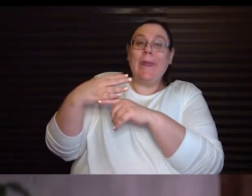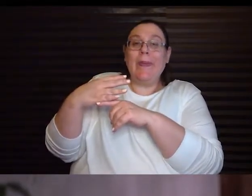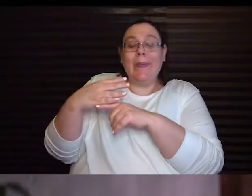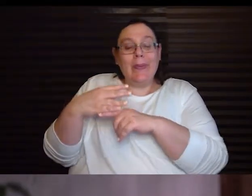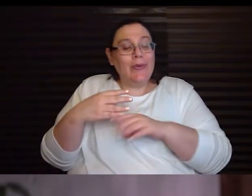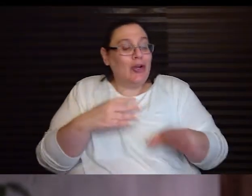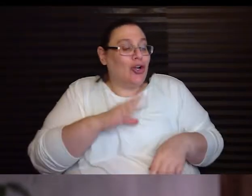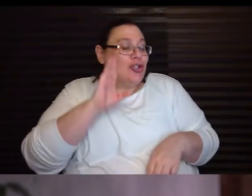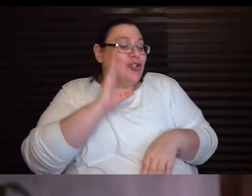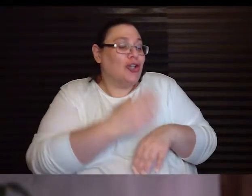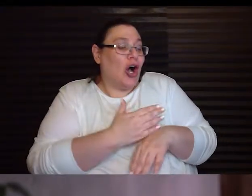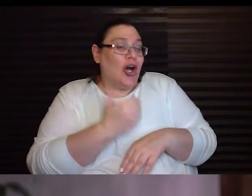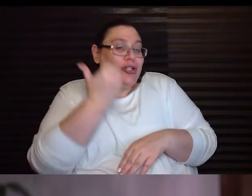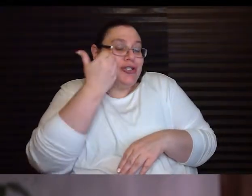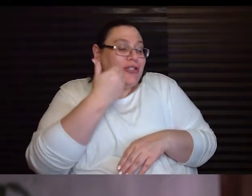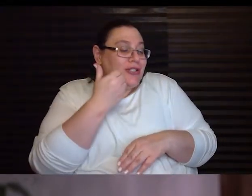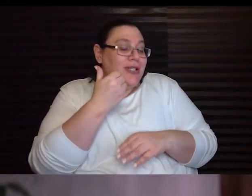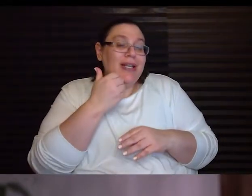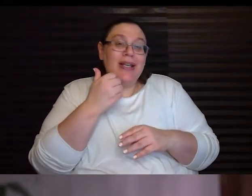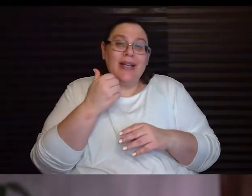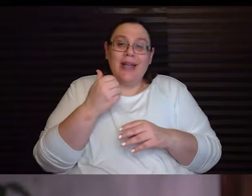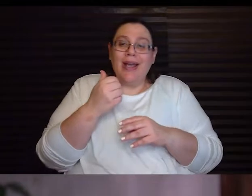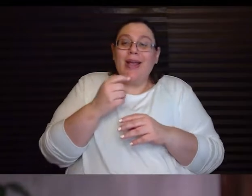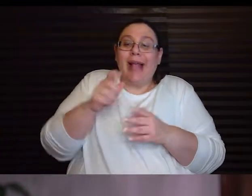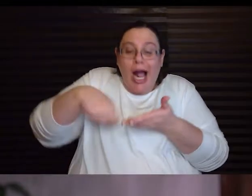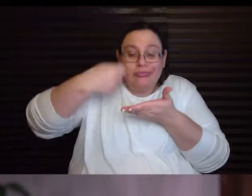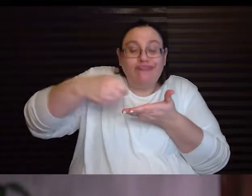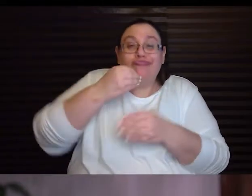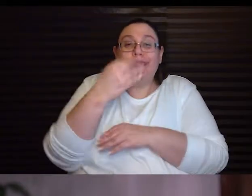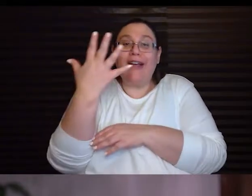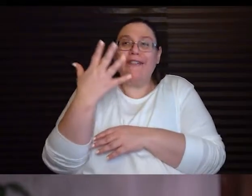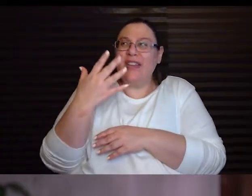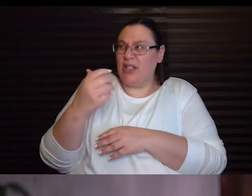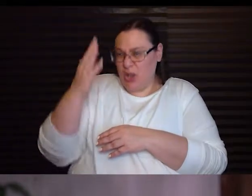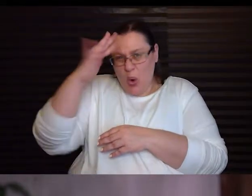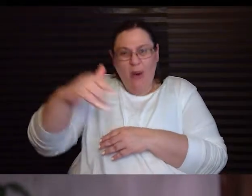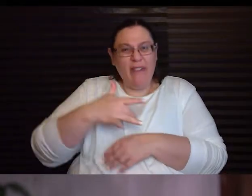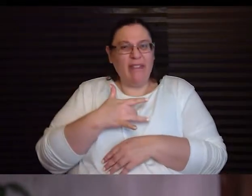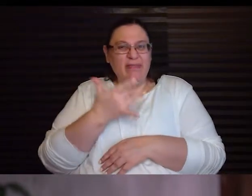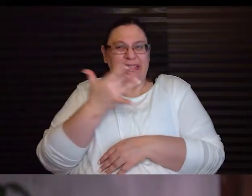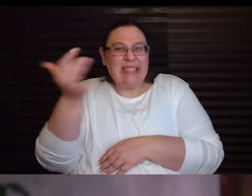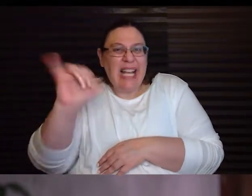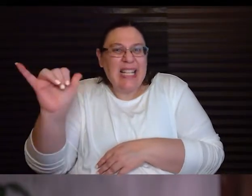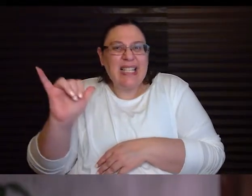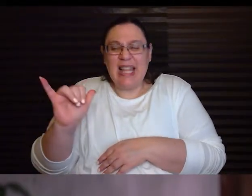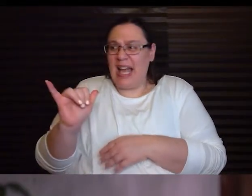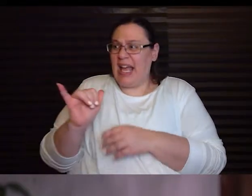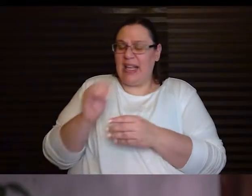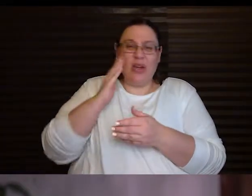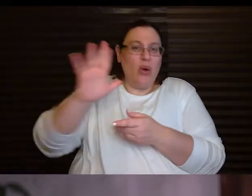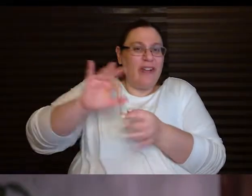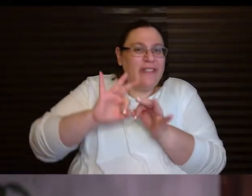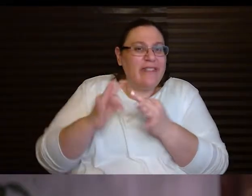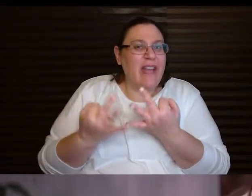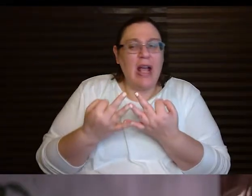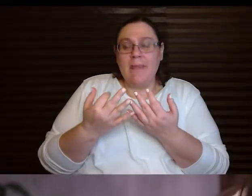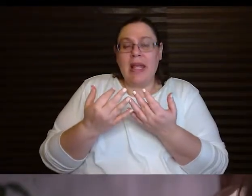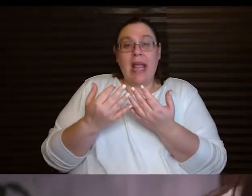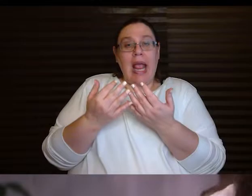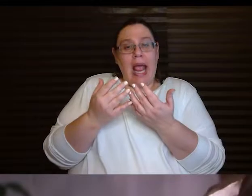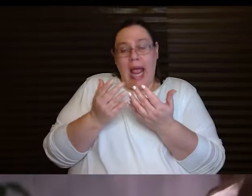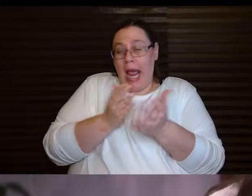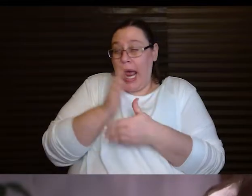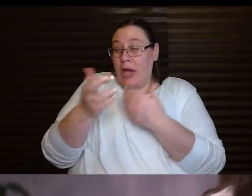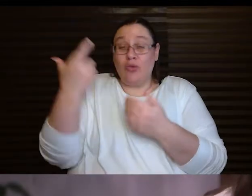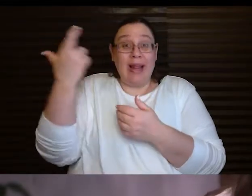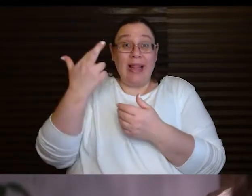curve of her daughter's cheek. You could taste that person's breakfast and love her family and sort through her worries as your own and know